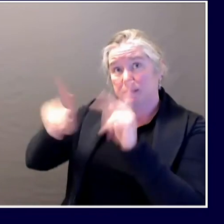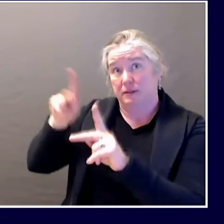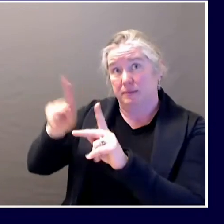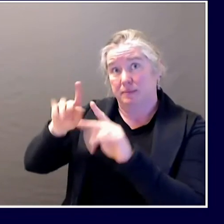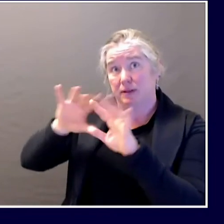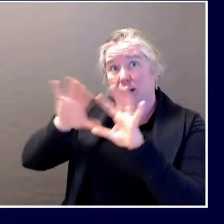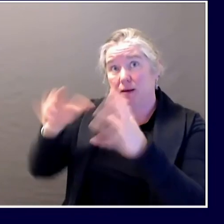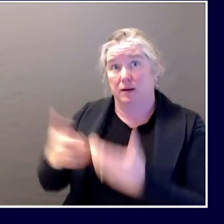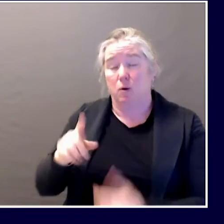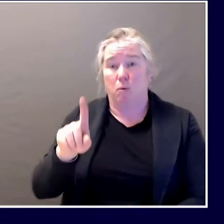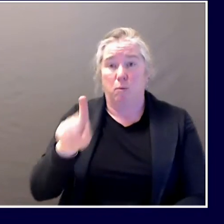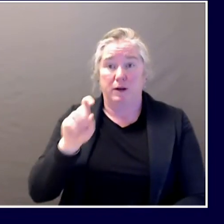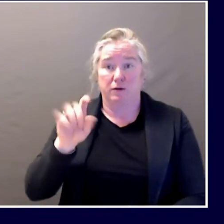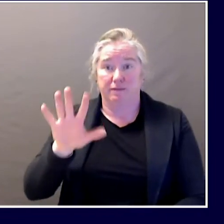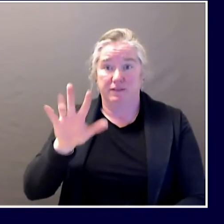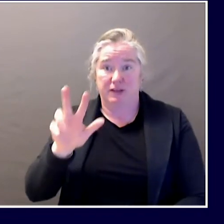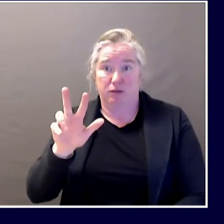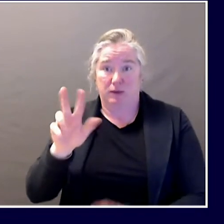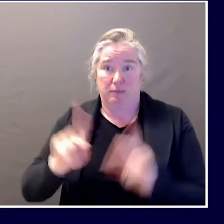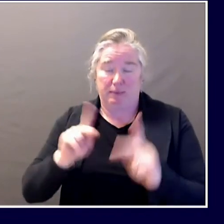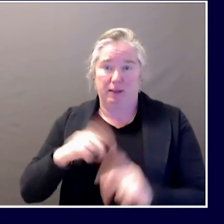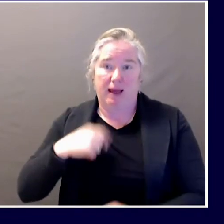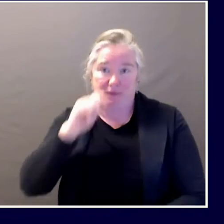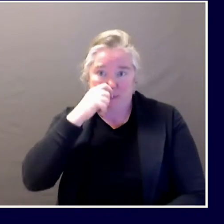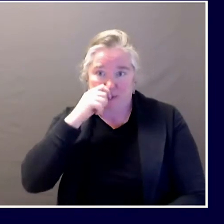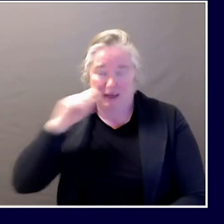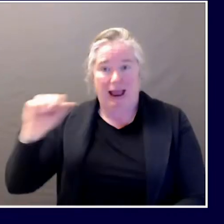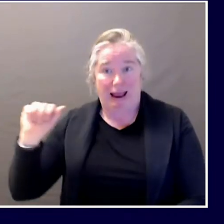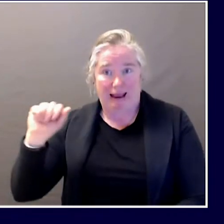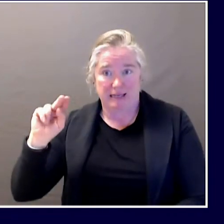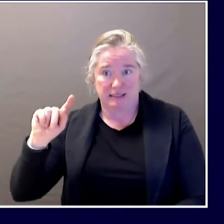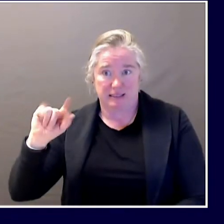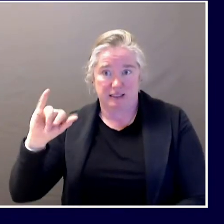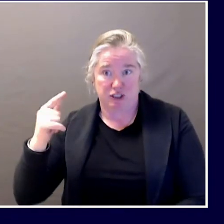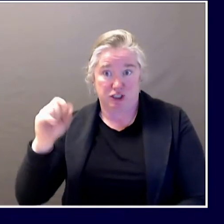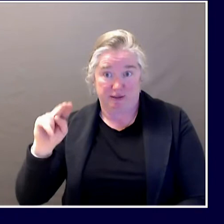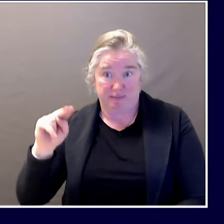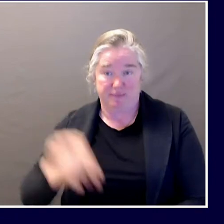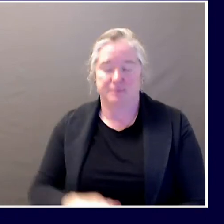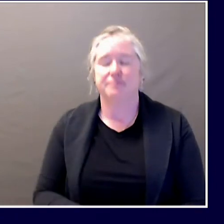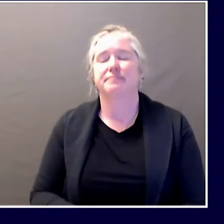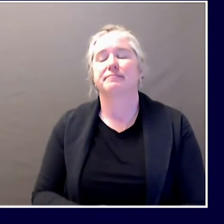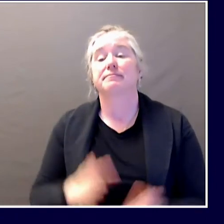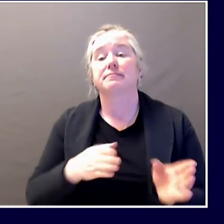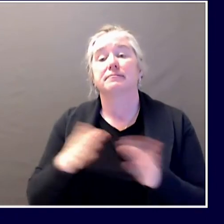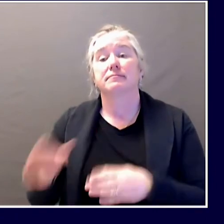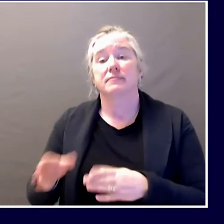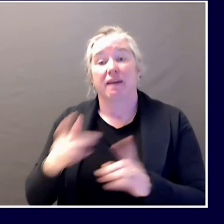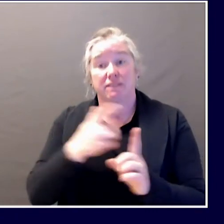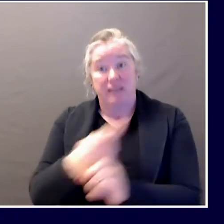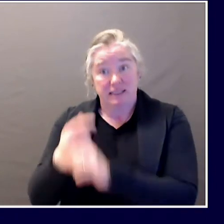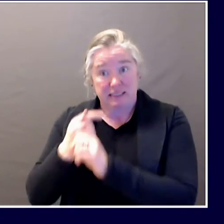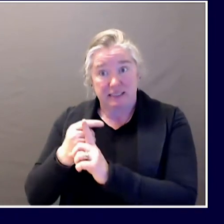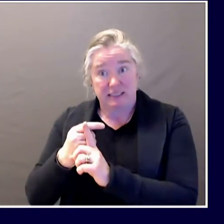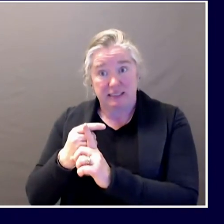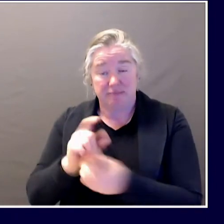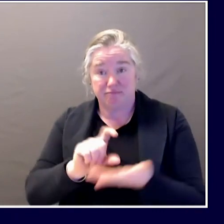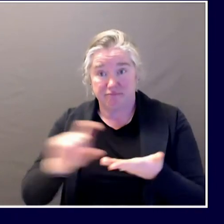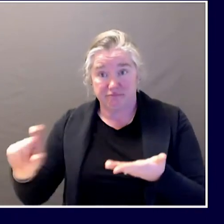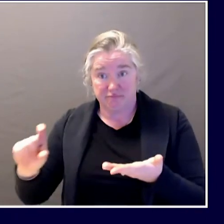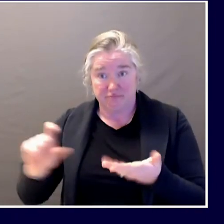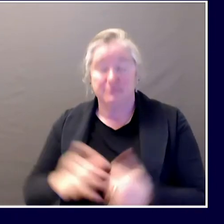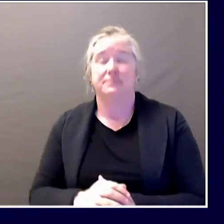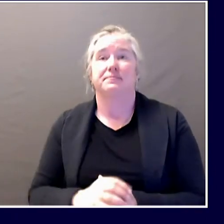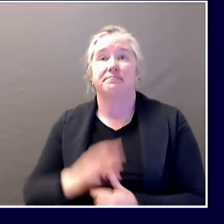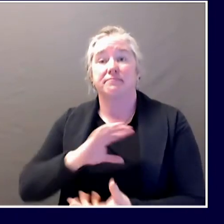state. And finally, an update on vaccines and vaccinations. Overall,